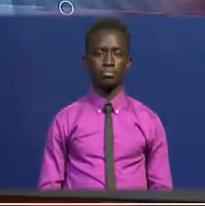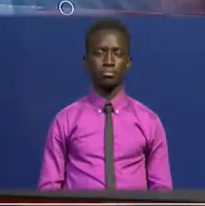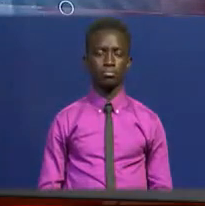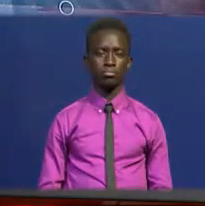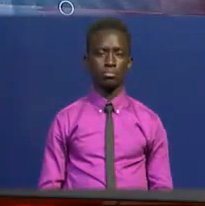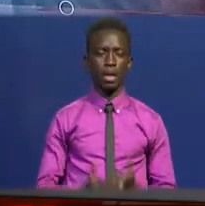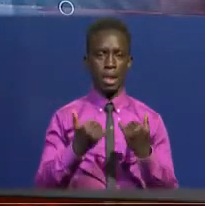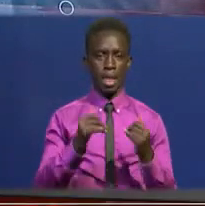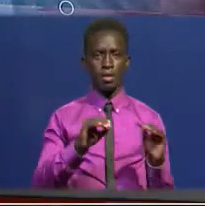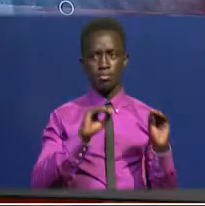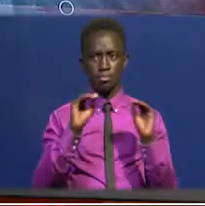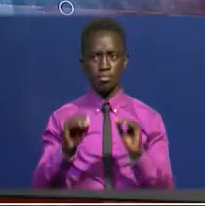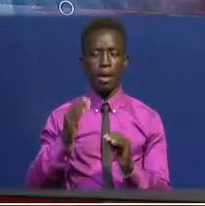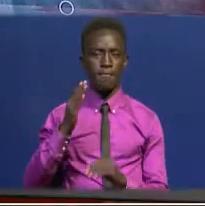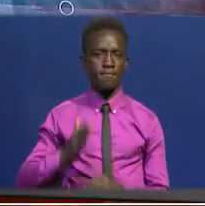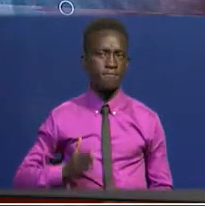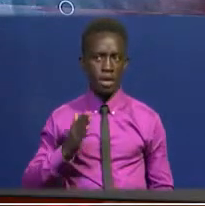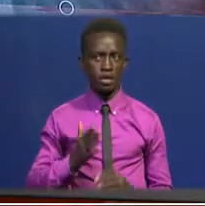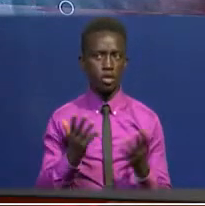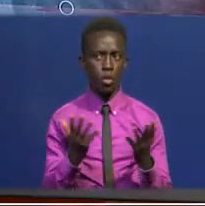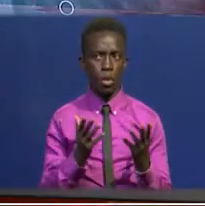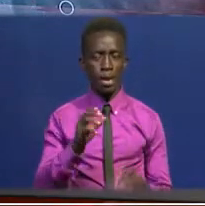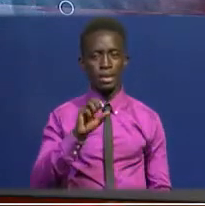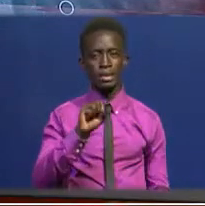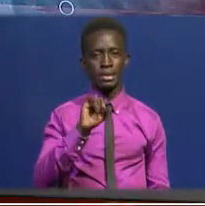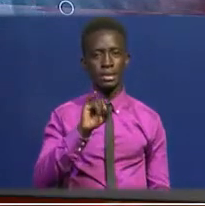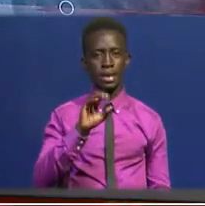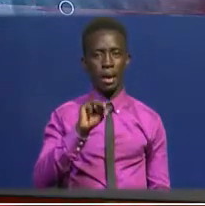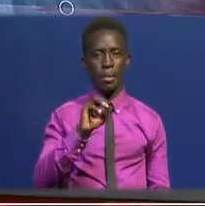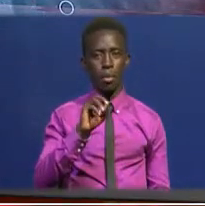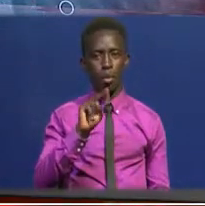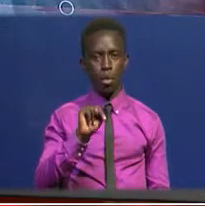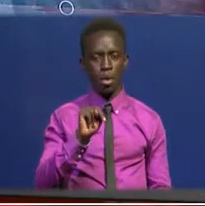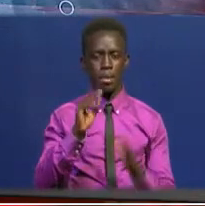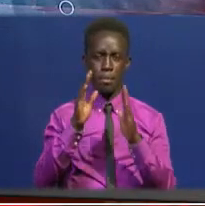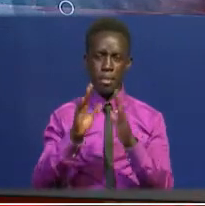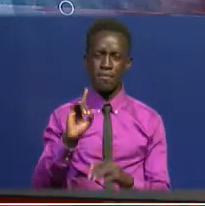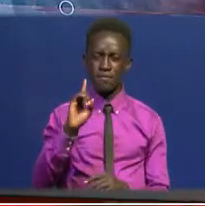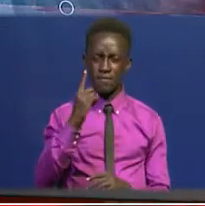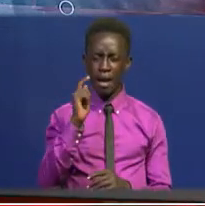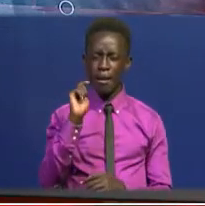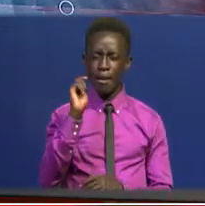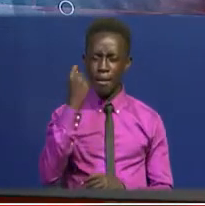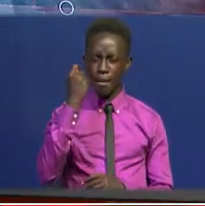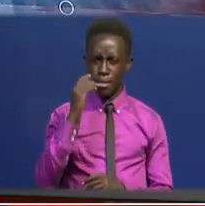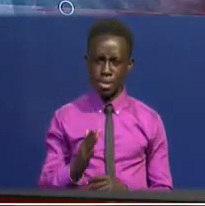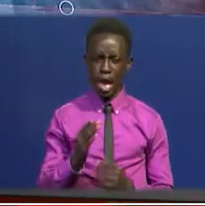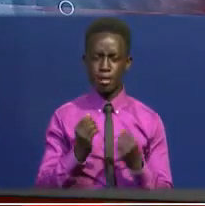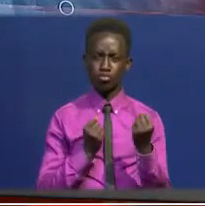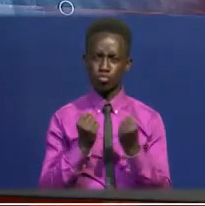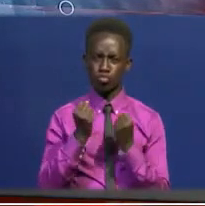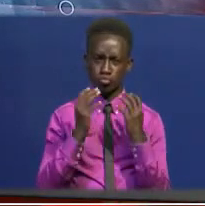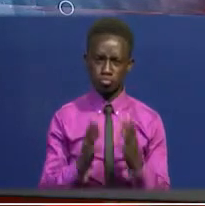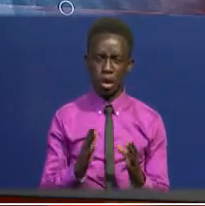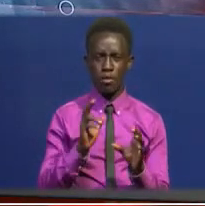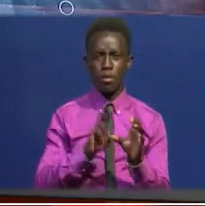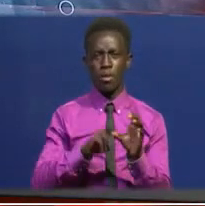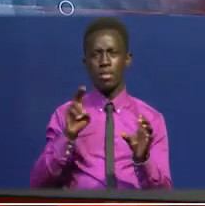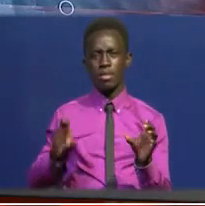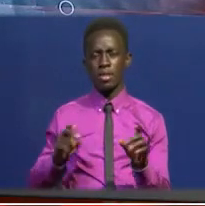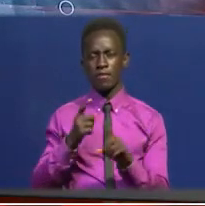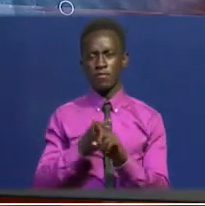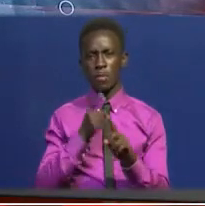Now let's head over to Vasha, where Samman Vohra is the first Kenyan rally driver to exit the WRC Safari Rally after